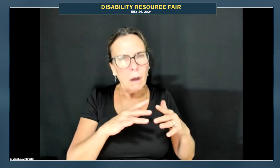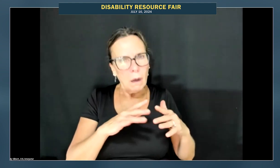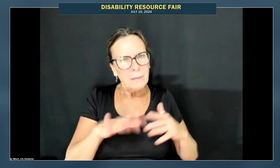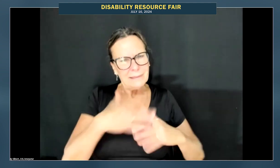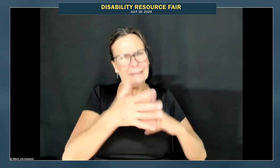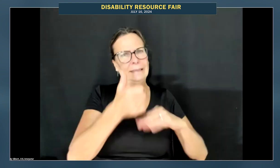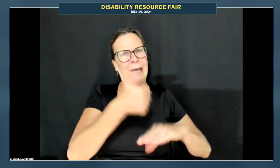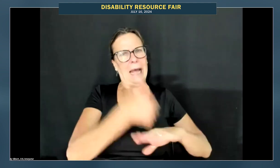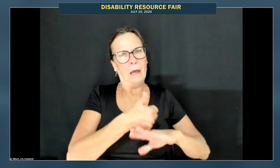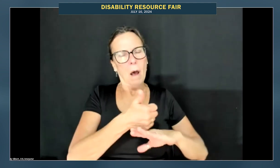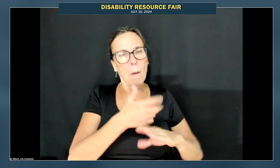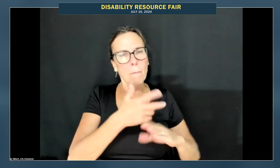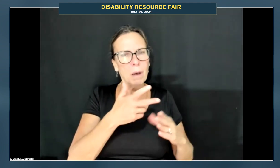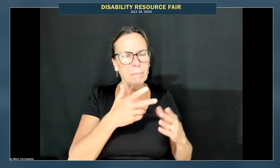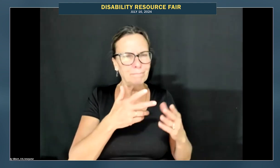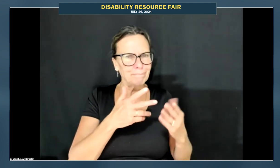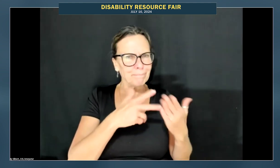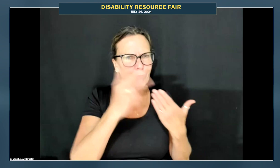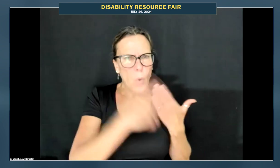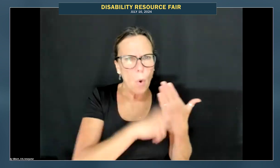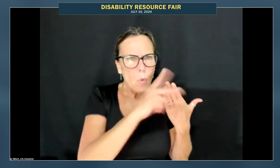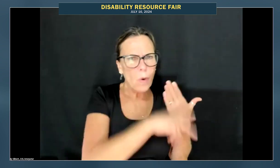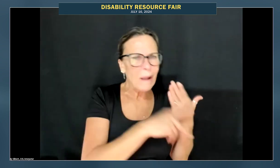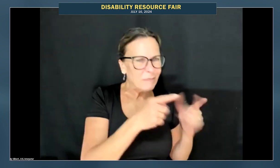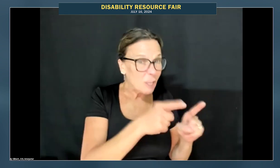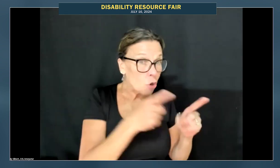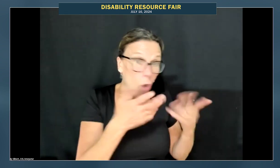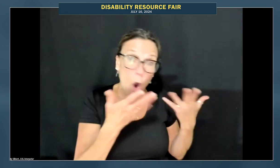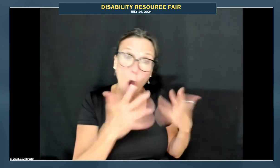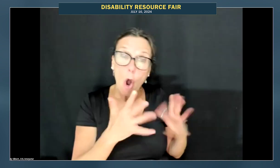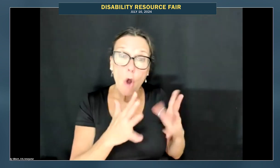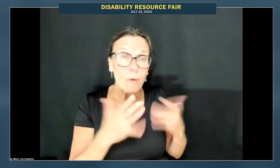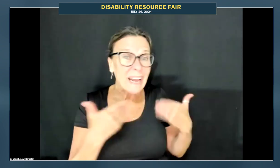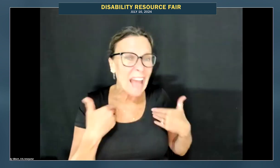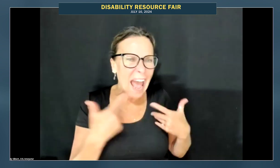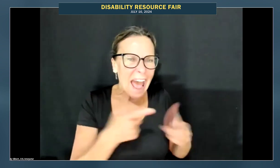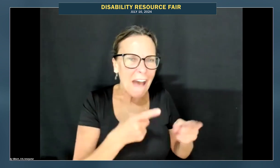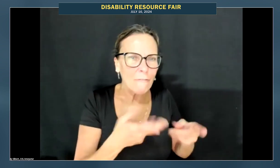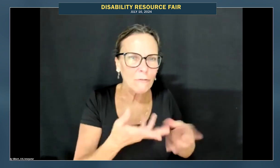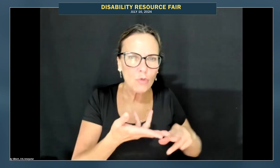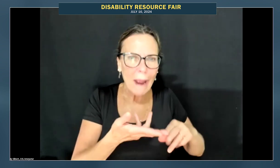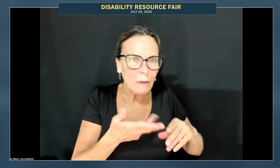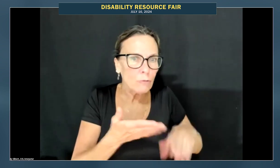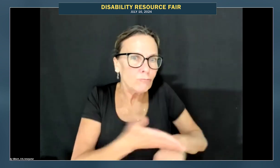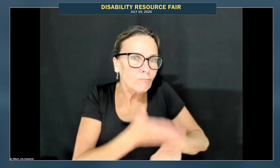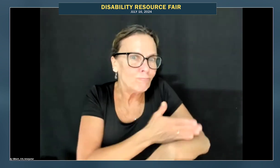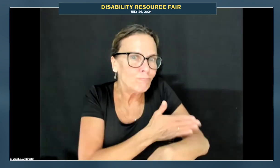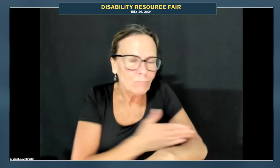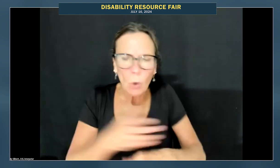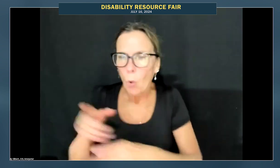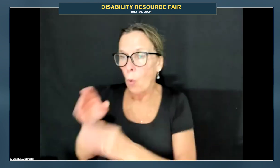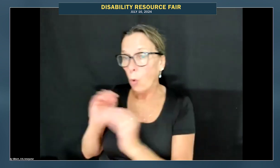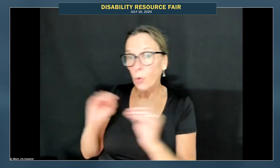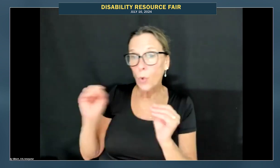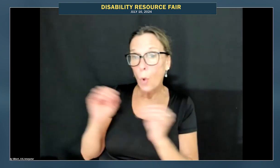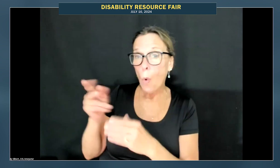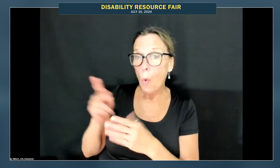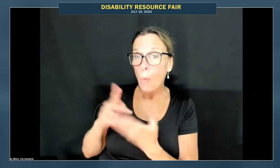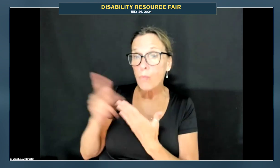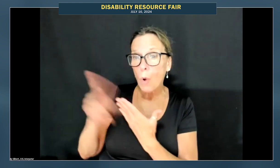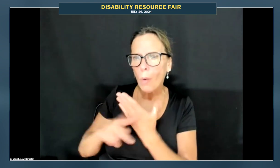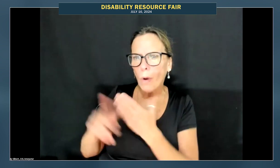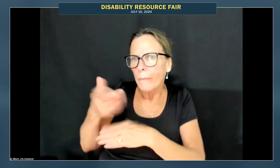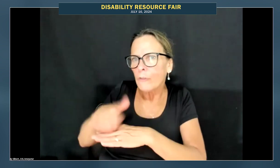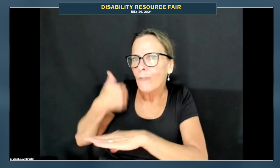and help programs that are already there, maybe boost them up a little bit, or if there's not a program in place, we try and fill the void. So